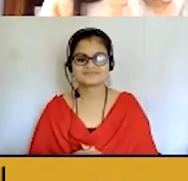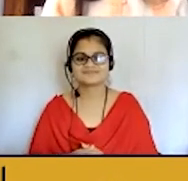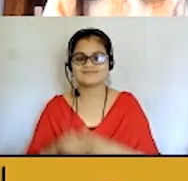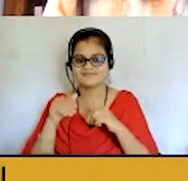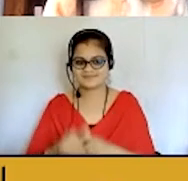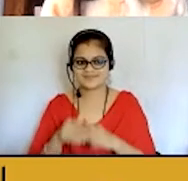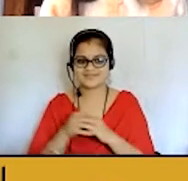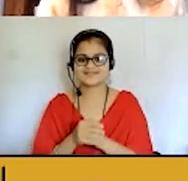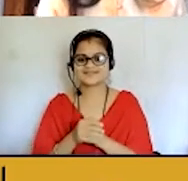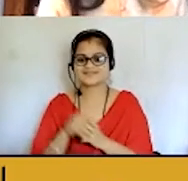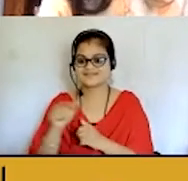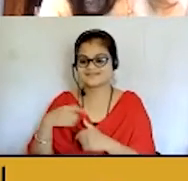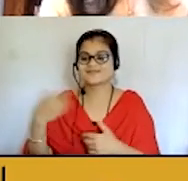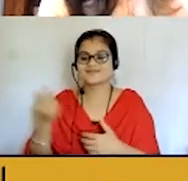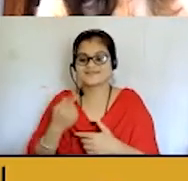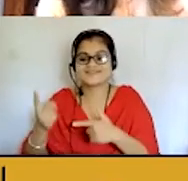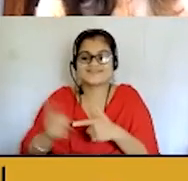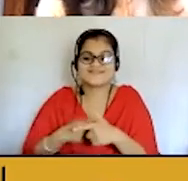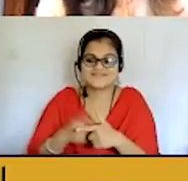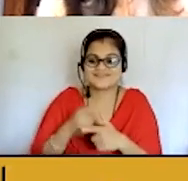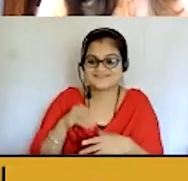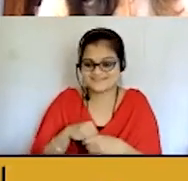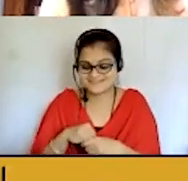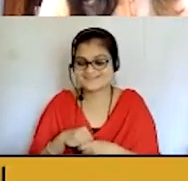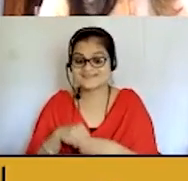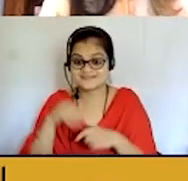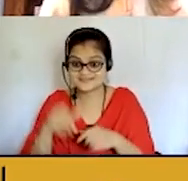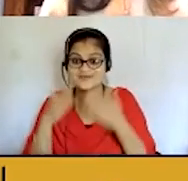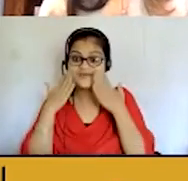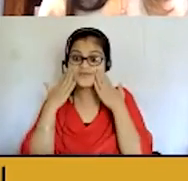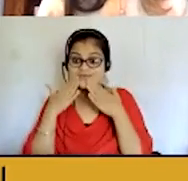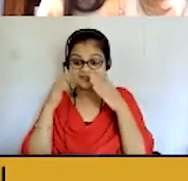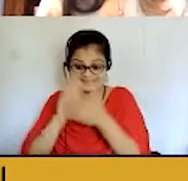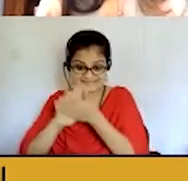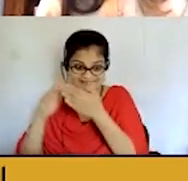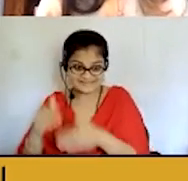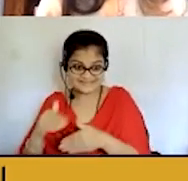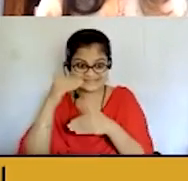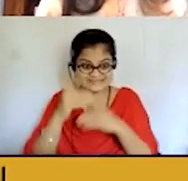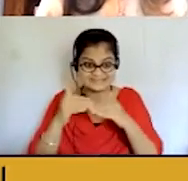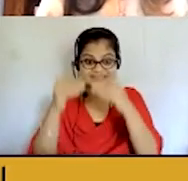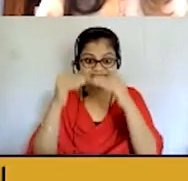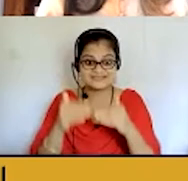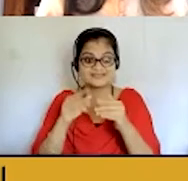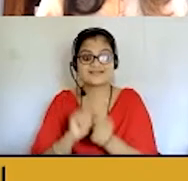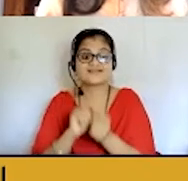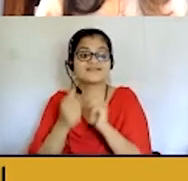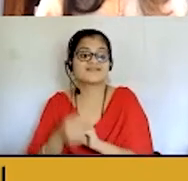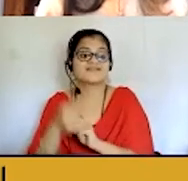A sense of fun about that. Okay, from Holi we move to quite a different